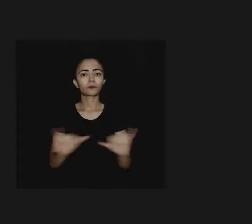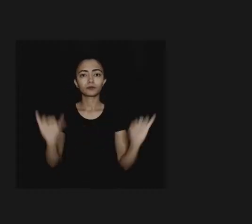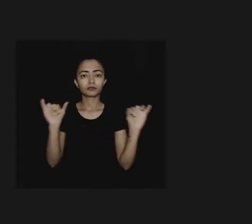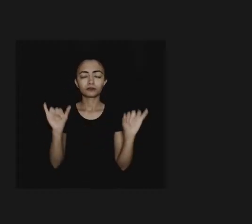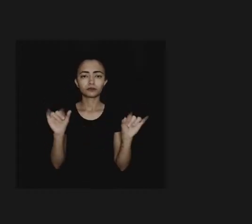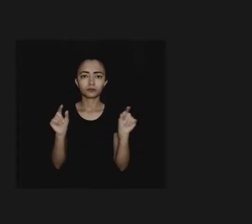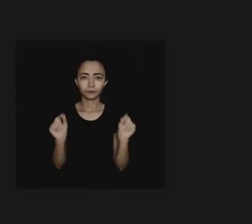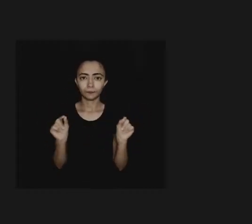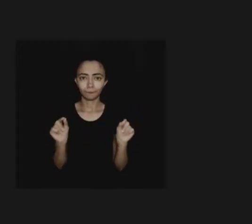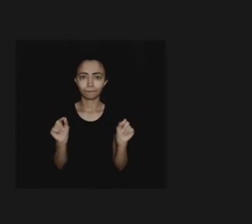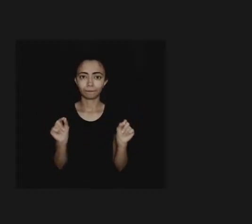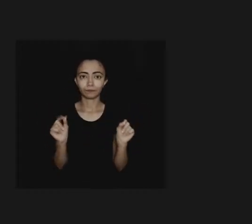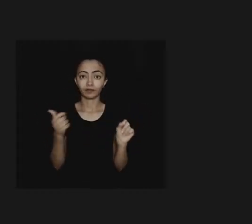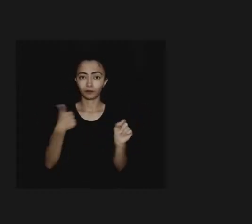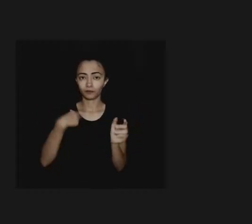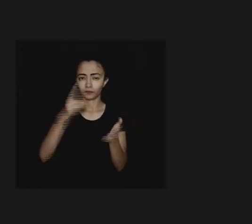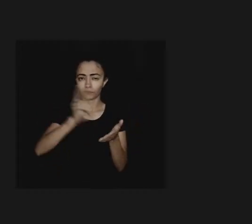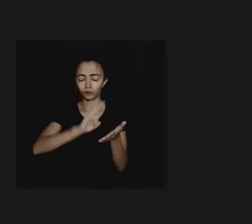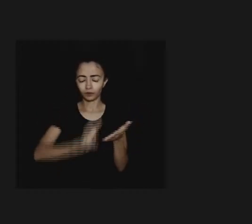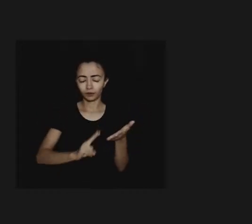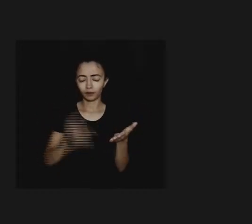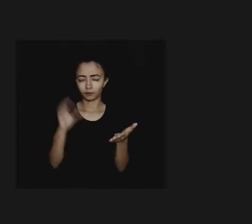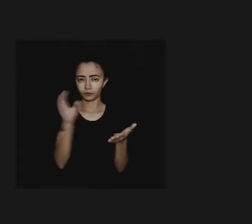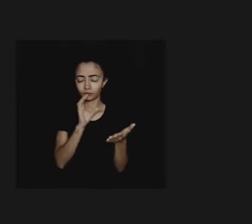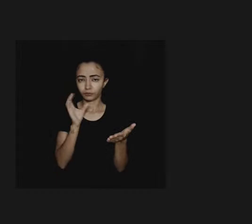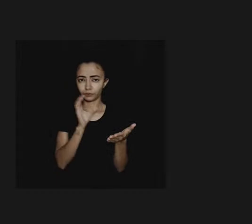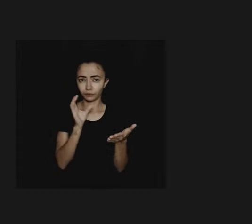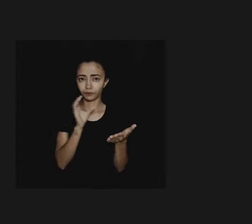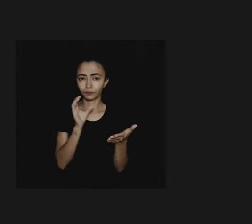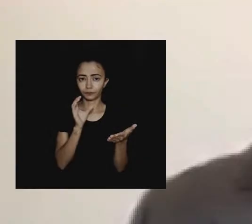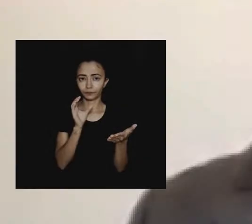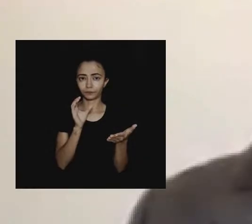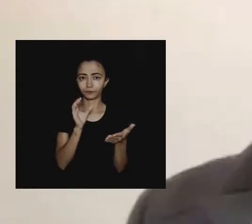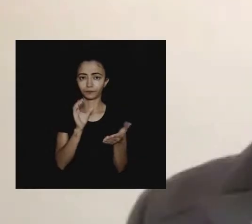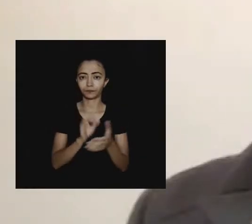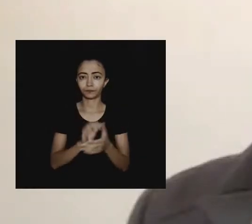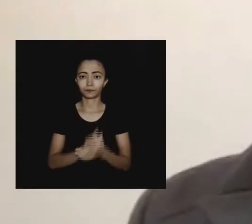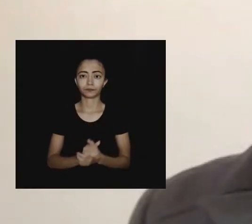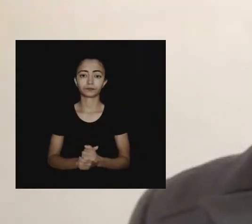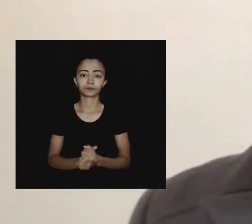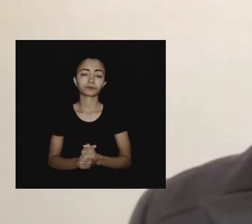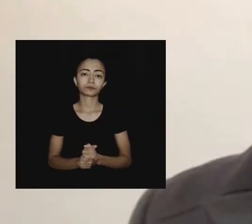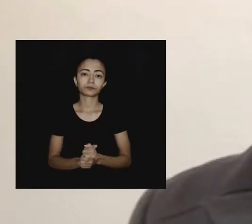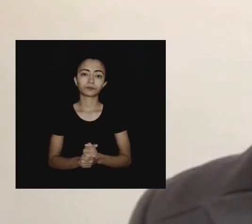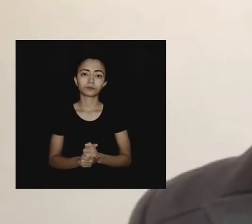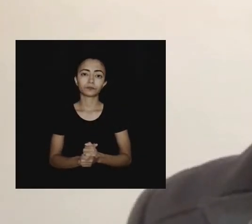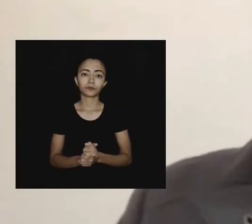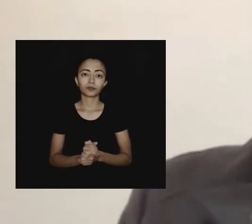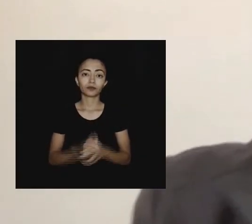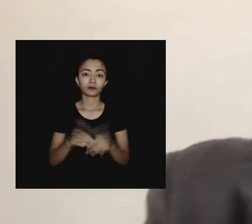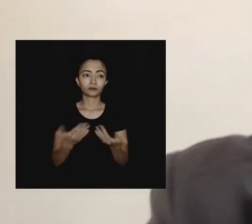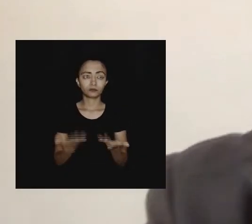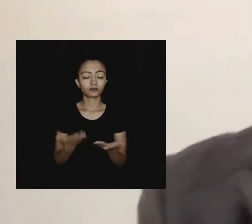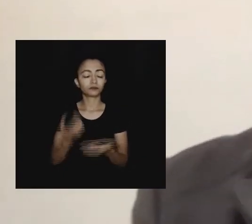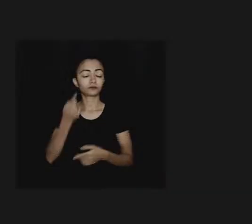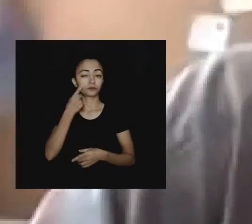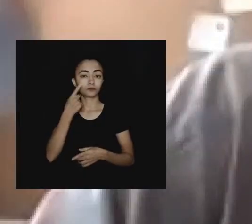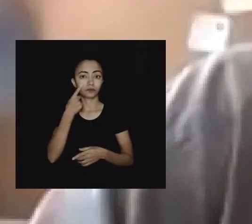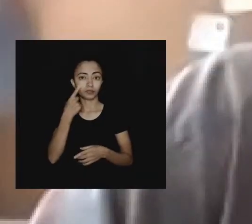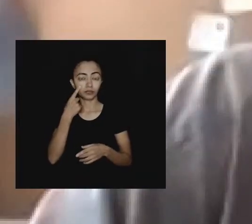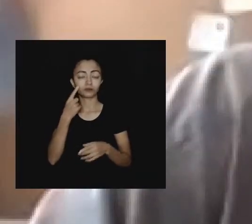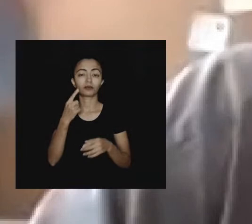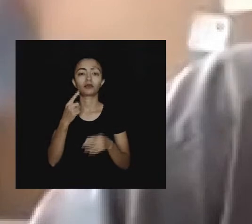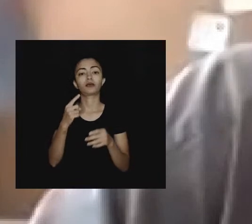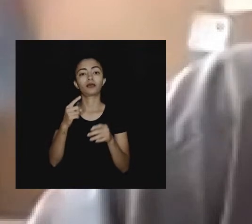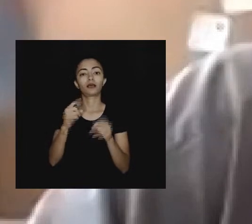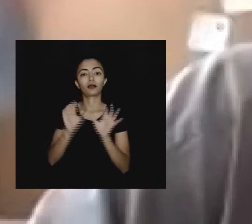And we're bringing a message, which I'll read to everyone. Considering